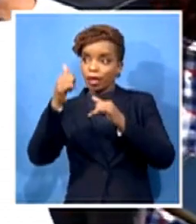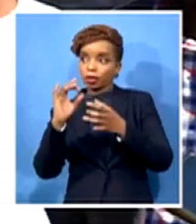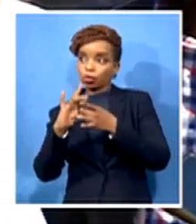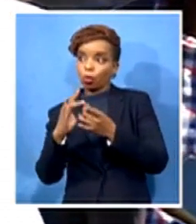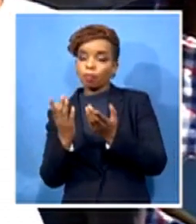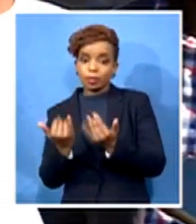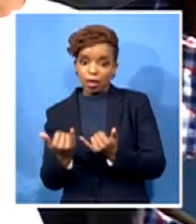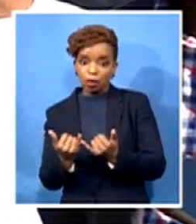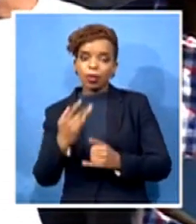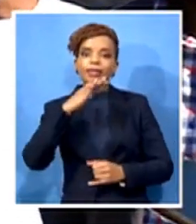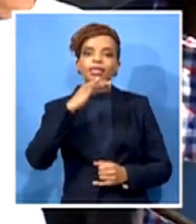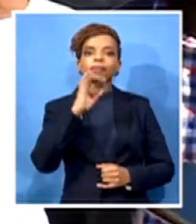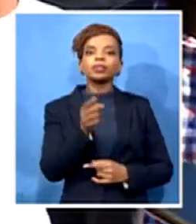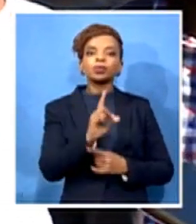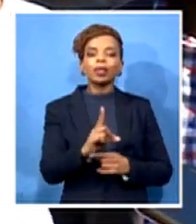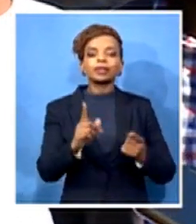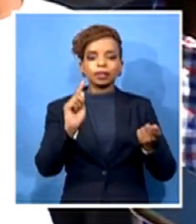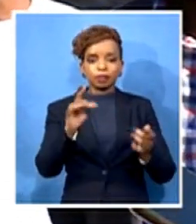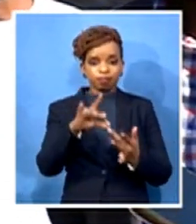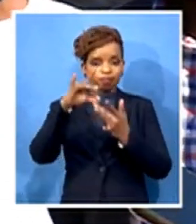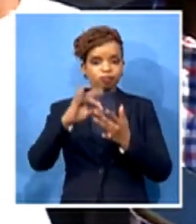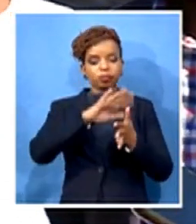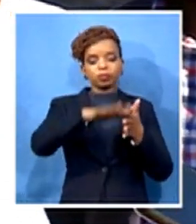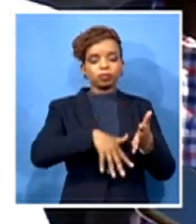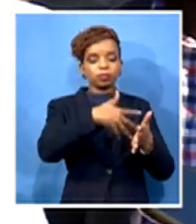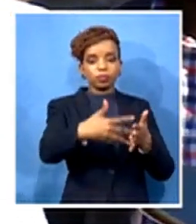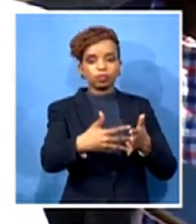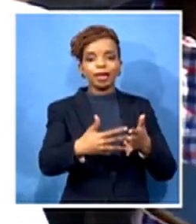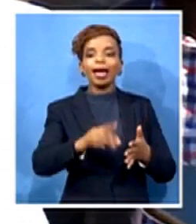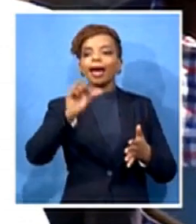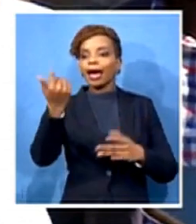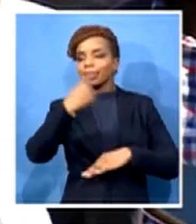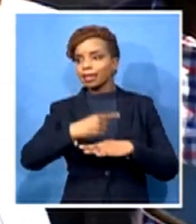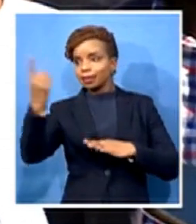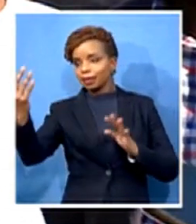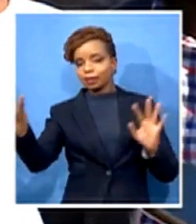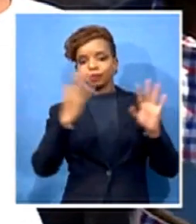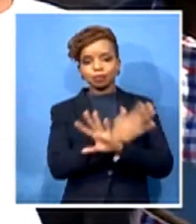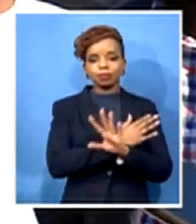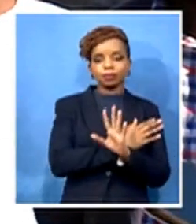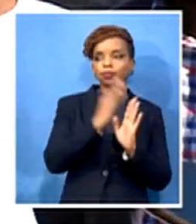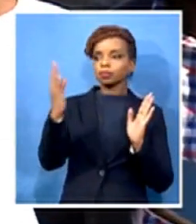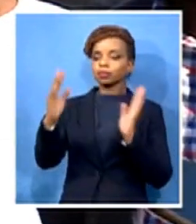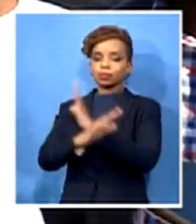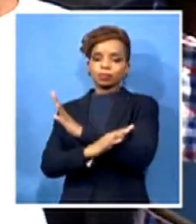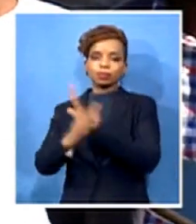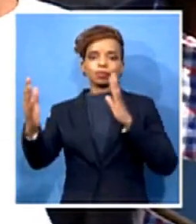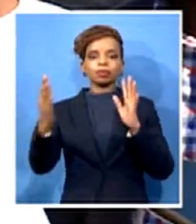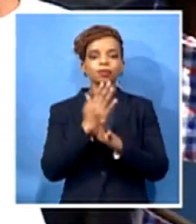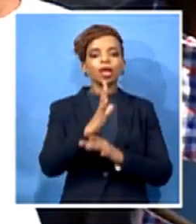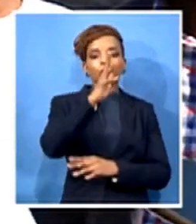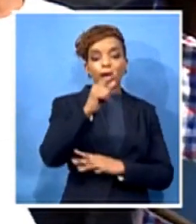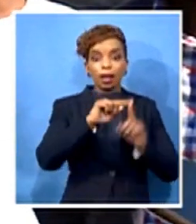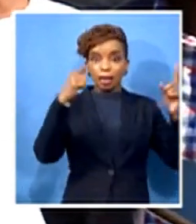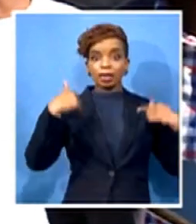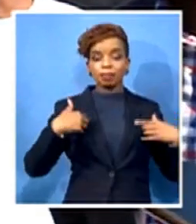timetable, so they will come on other days there'll be other grade. But I'm happy that everybody's back at school. I can see the excitement. I'm